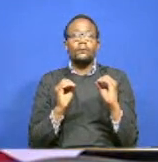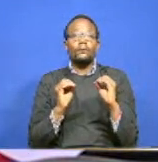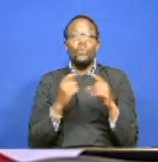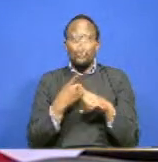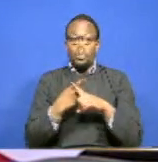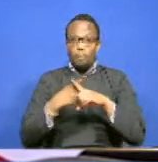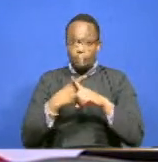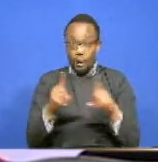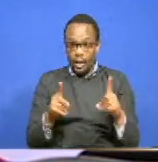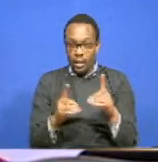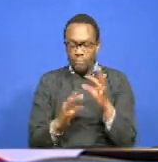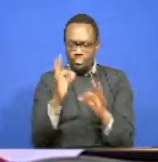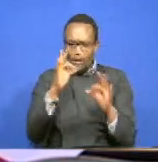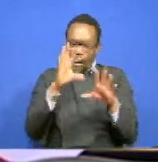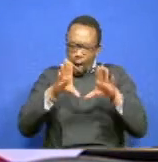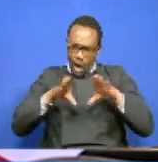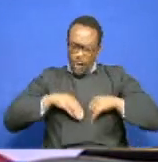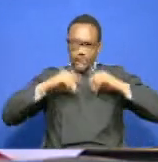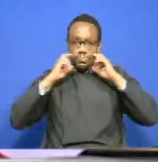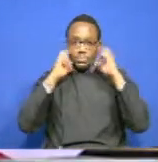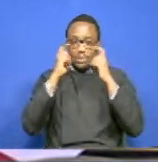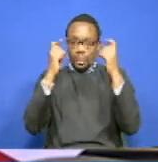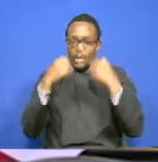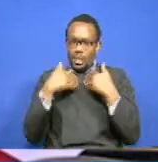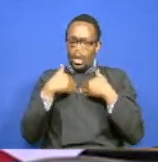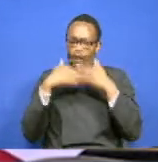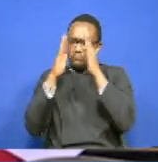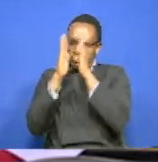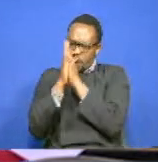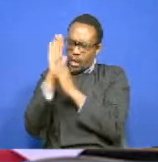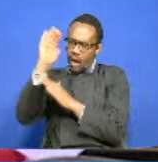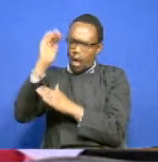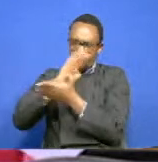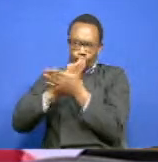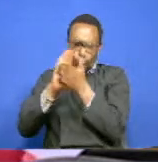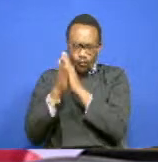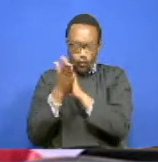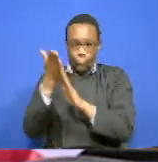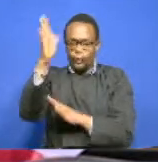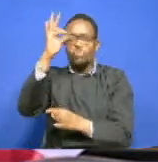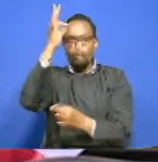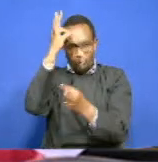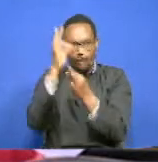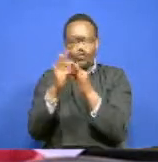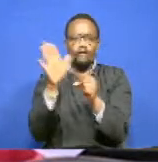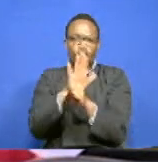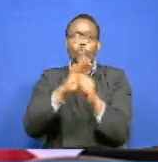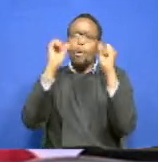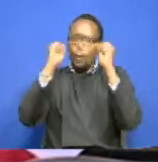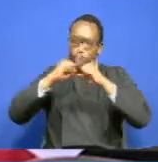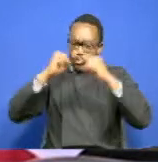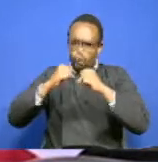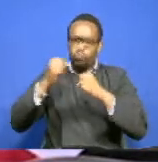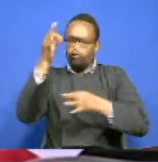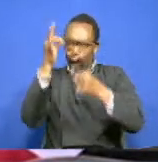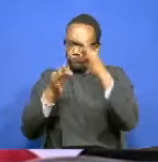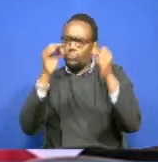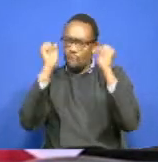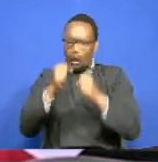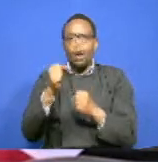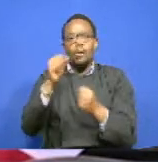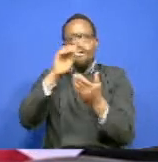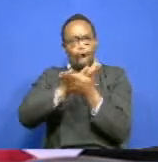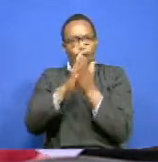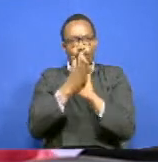us. If we confess our sins in repentance and trust, God is faithful and just and will forgive